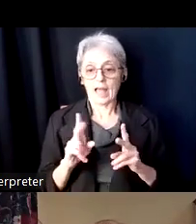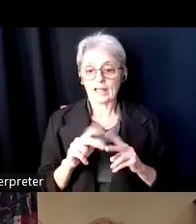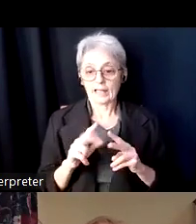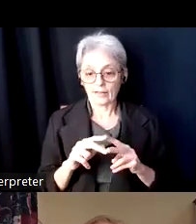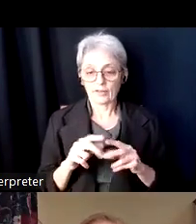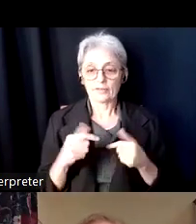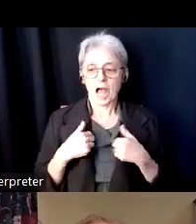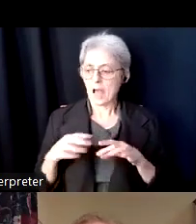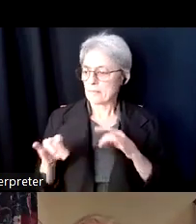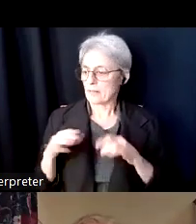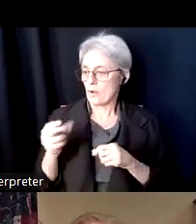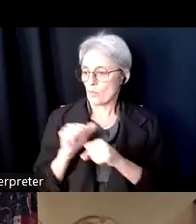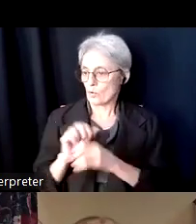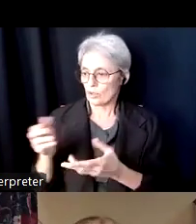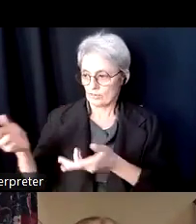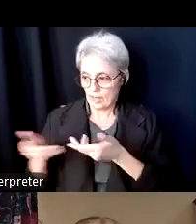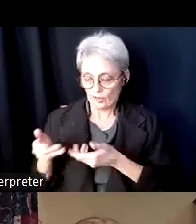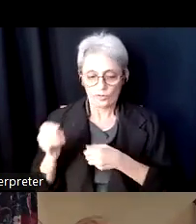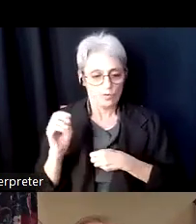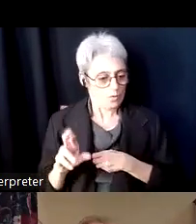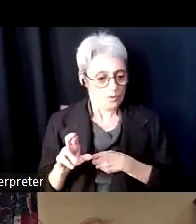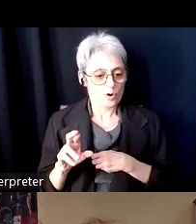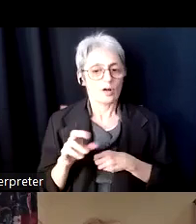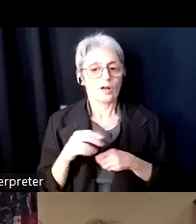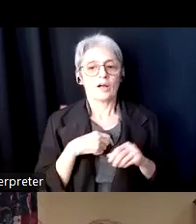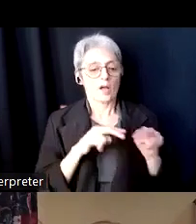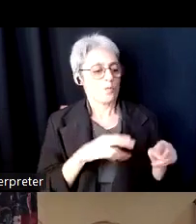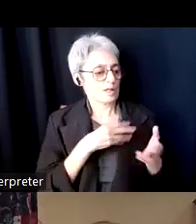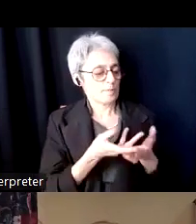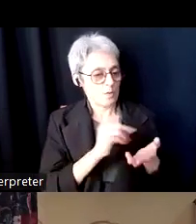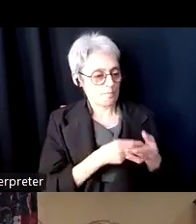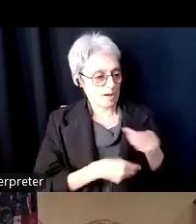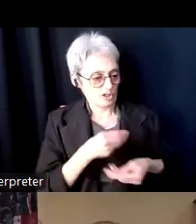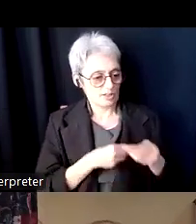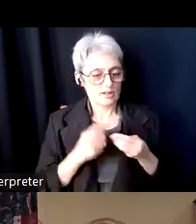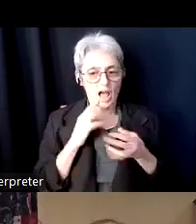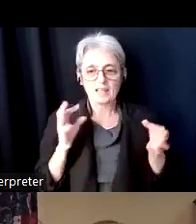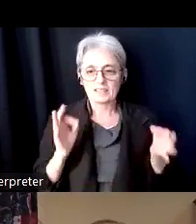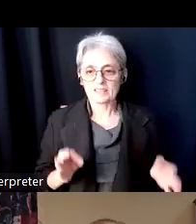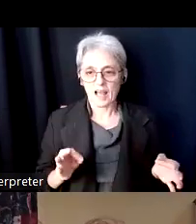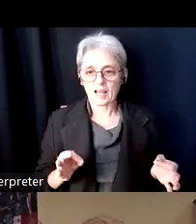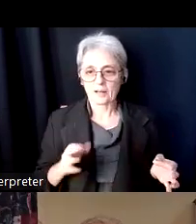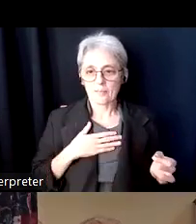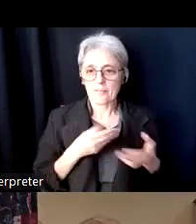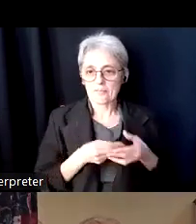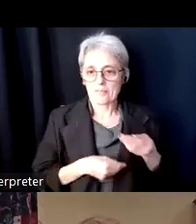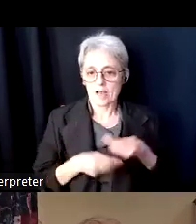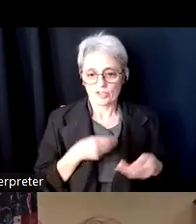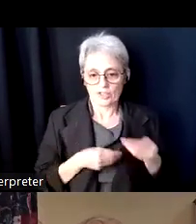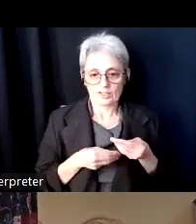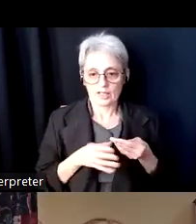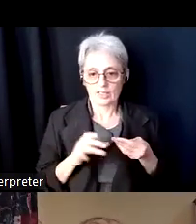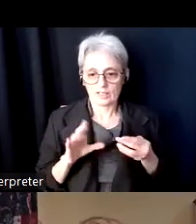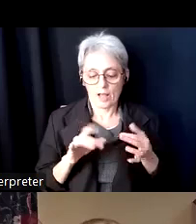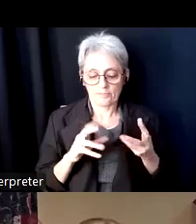workers, and or budget authority, where you have decision-making power over your budget, can set